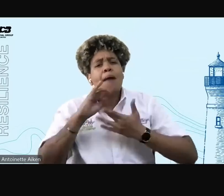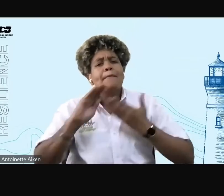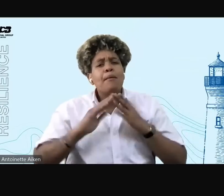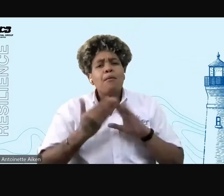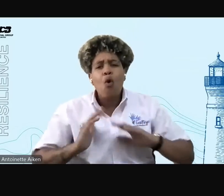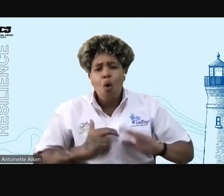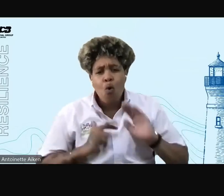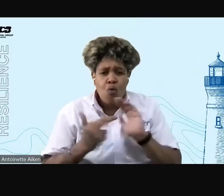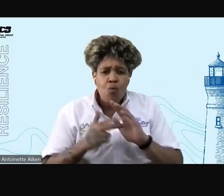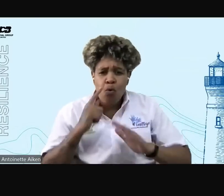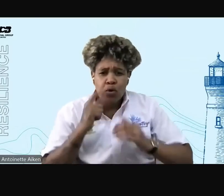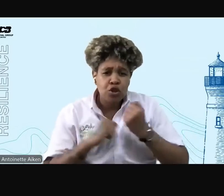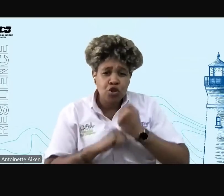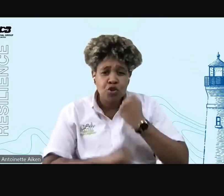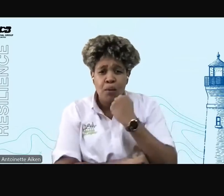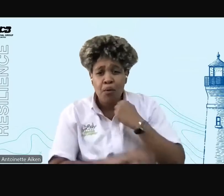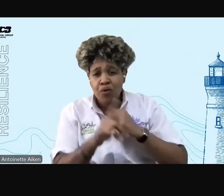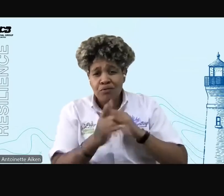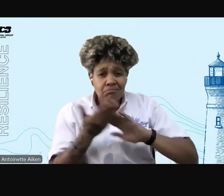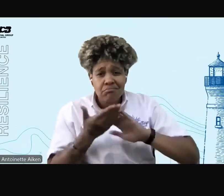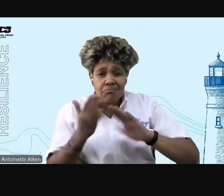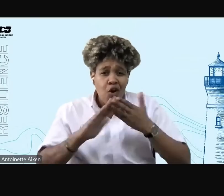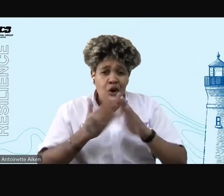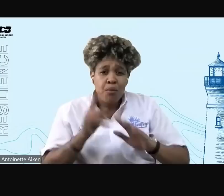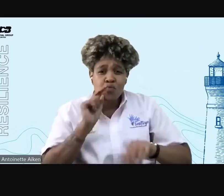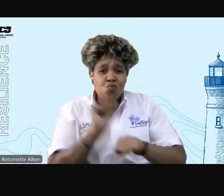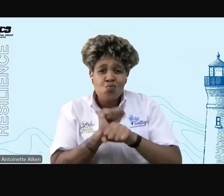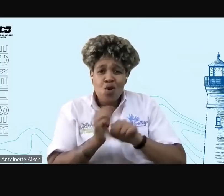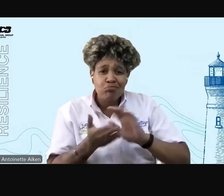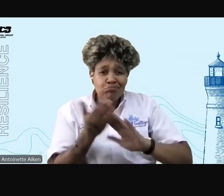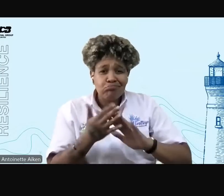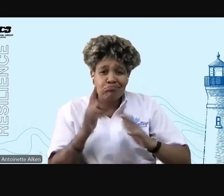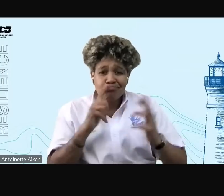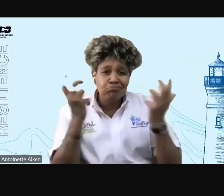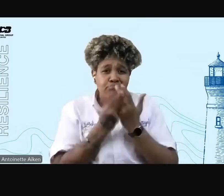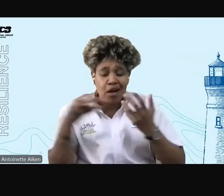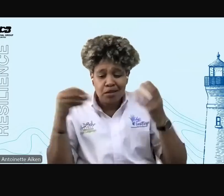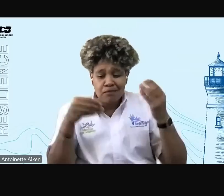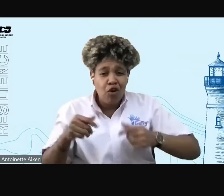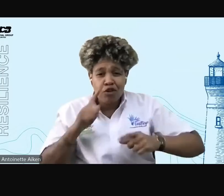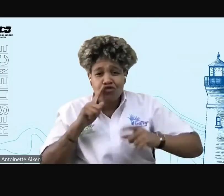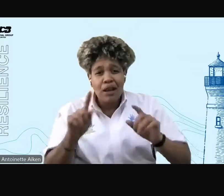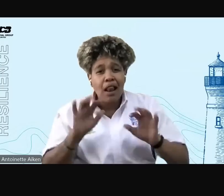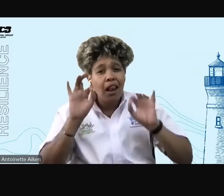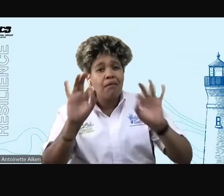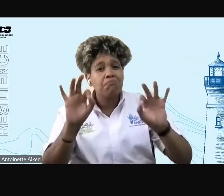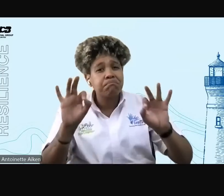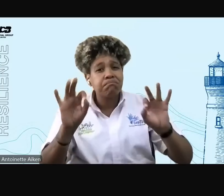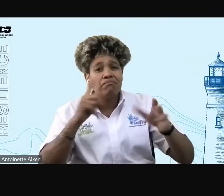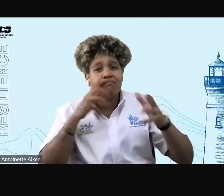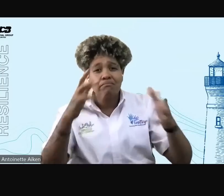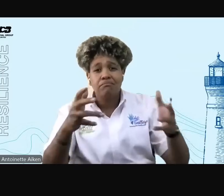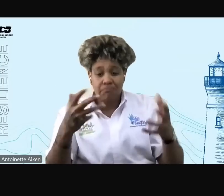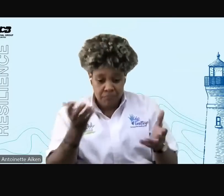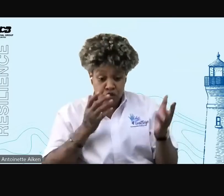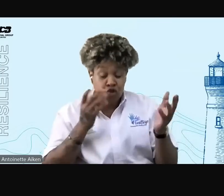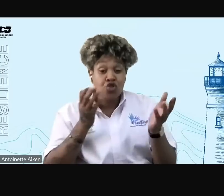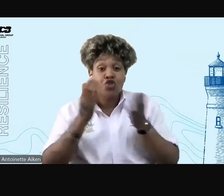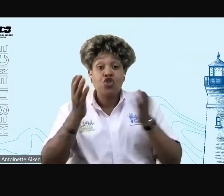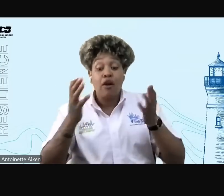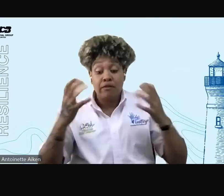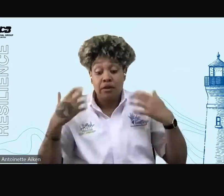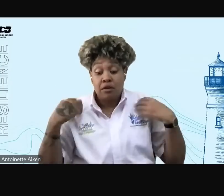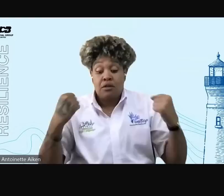recovery. Work is underway, and the match funding has been instrumental in supporting recovery efforts that, as of September